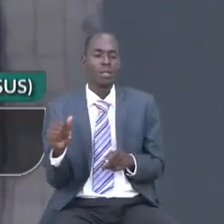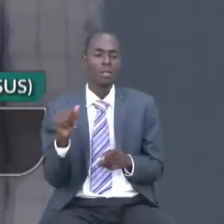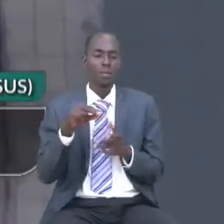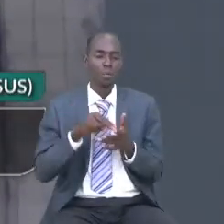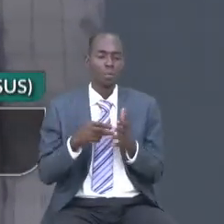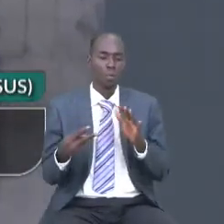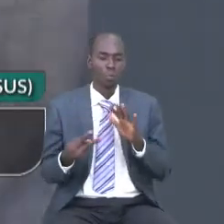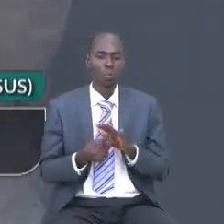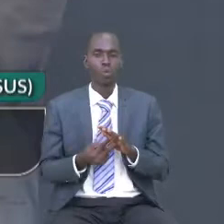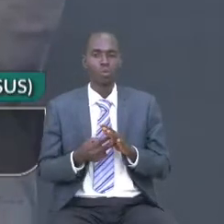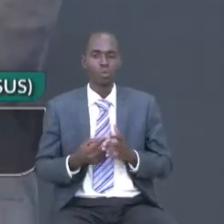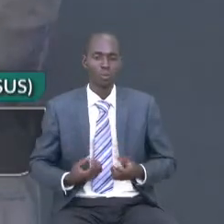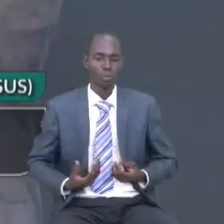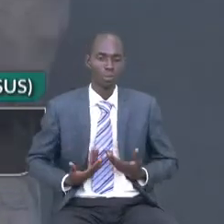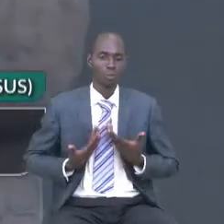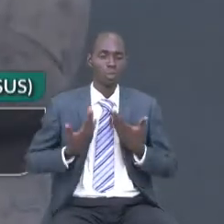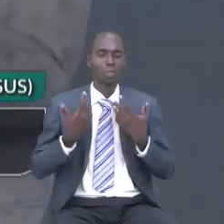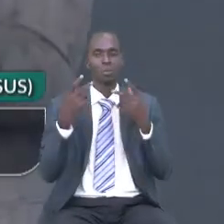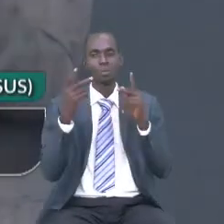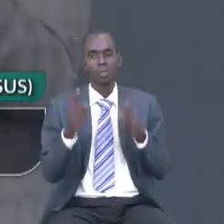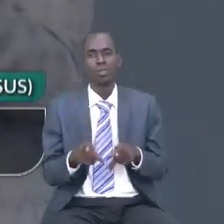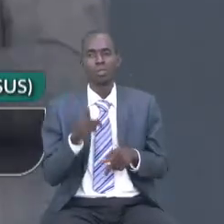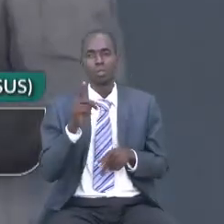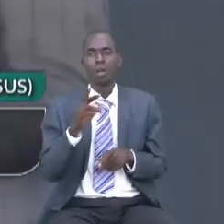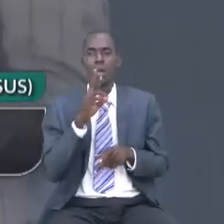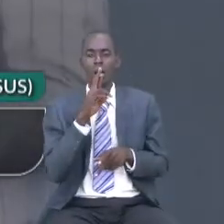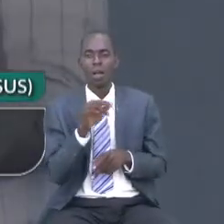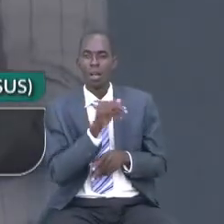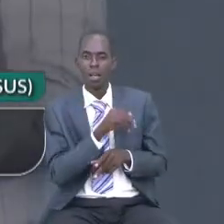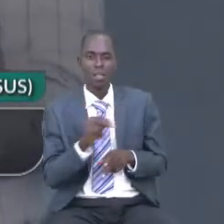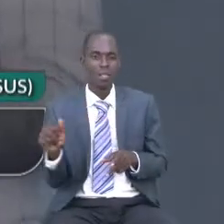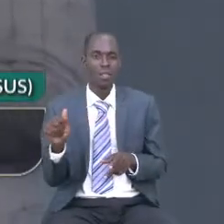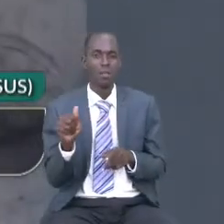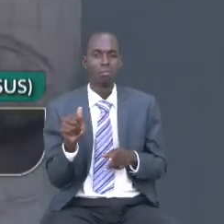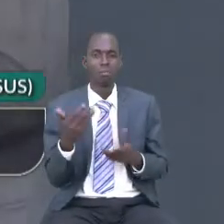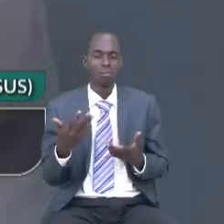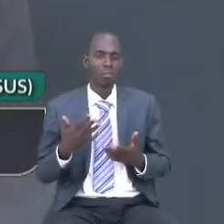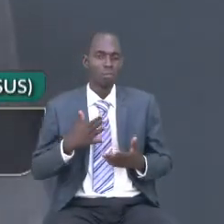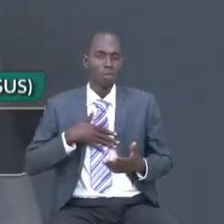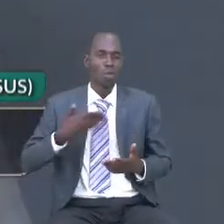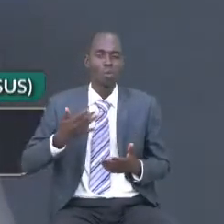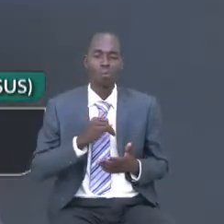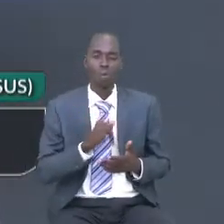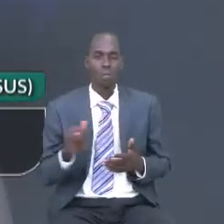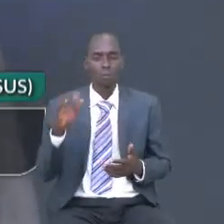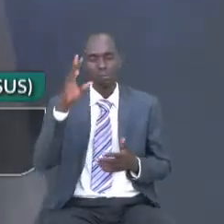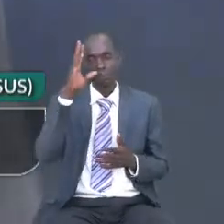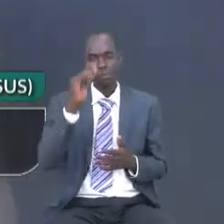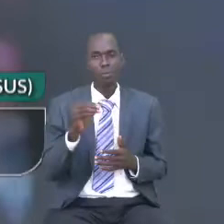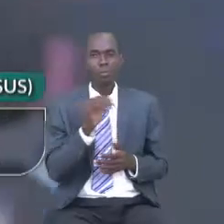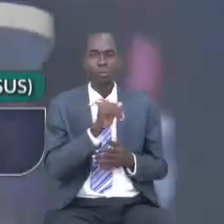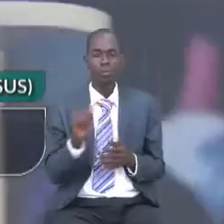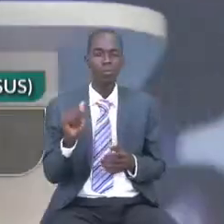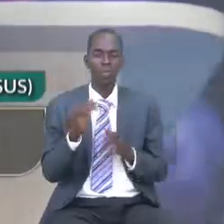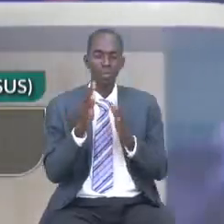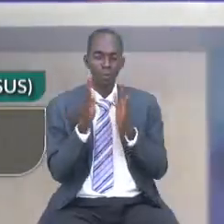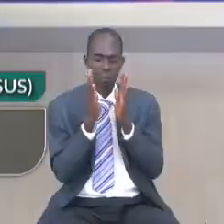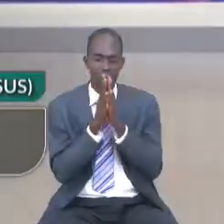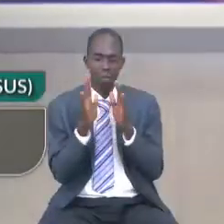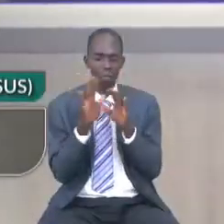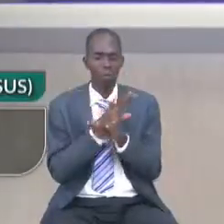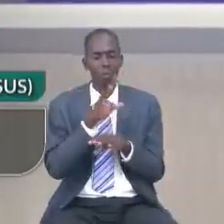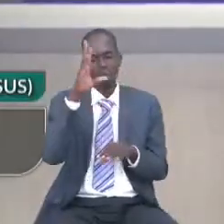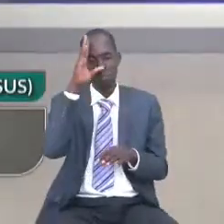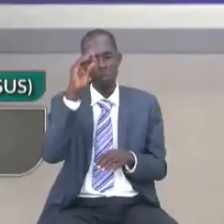purpose-driven man. You are a passionate man or woman. You are a prayerful man or